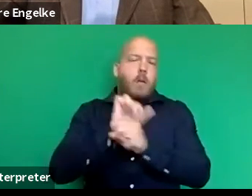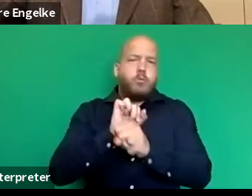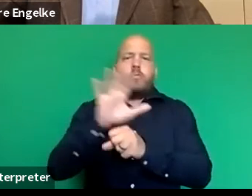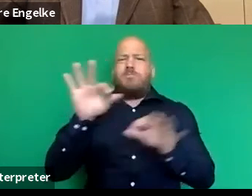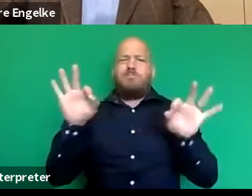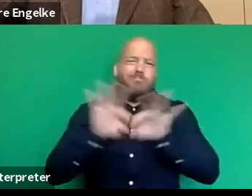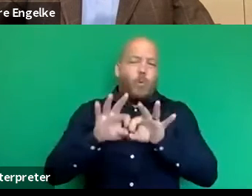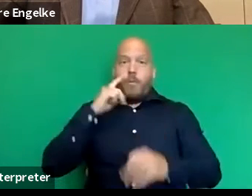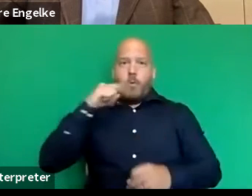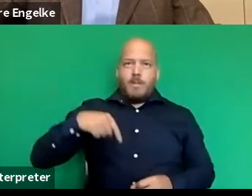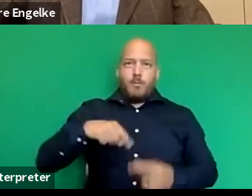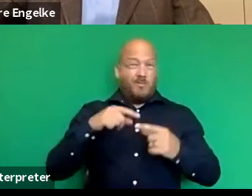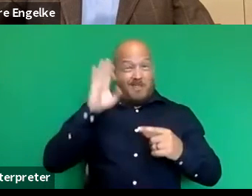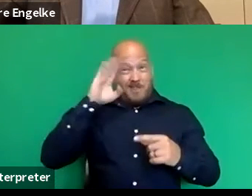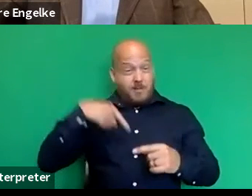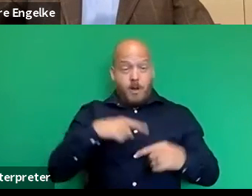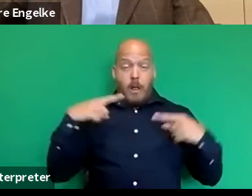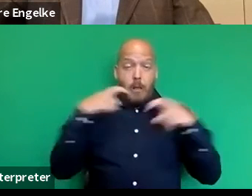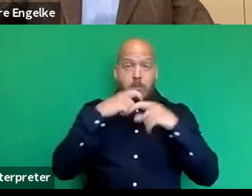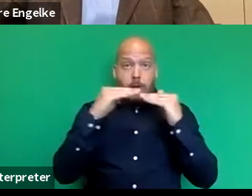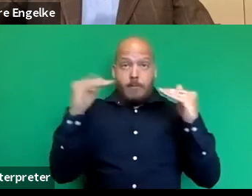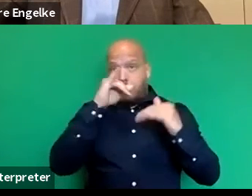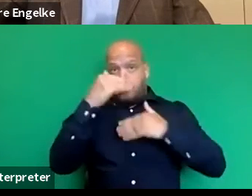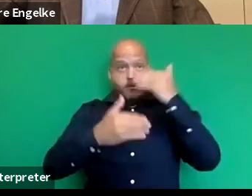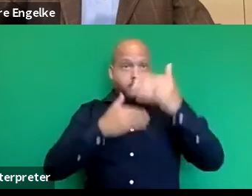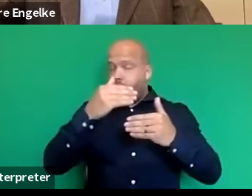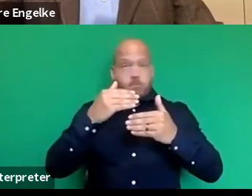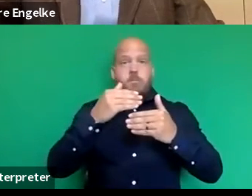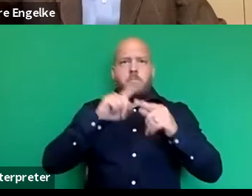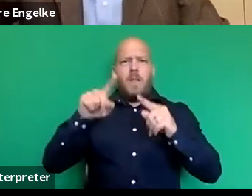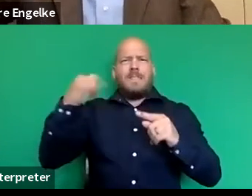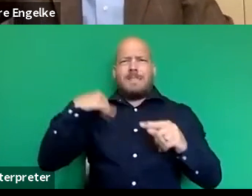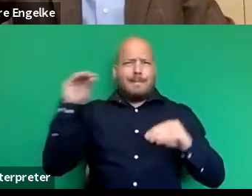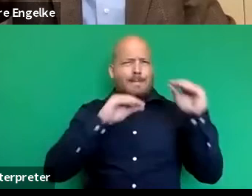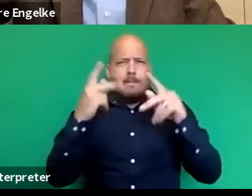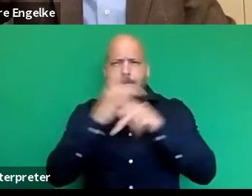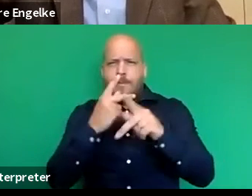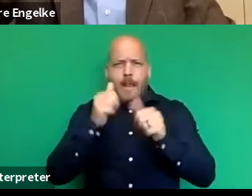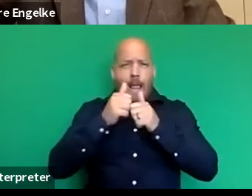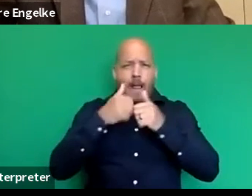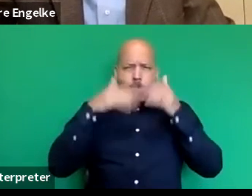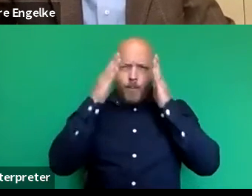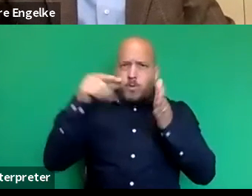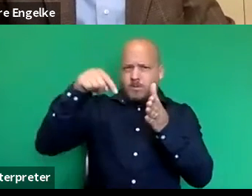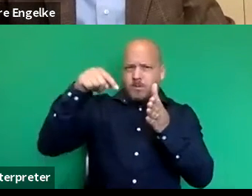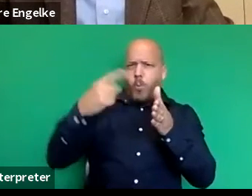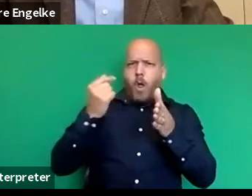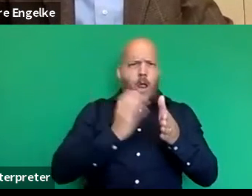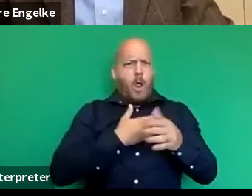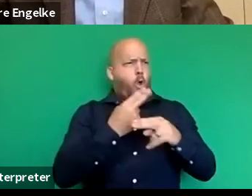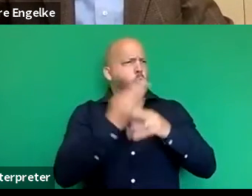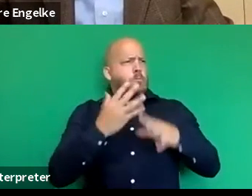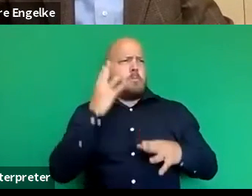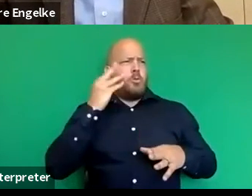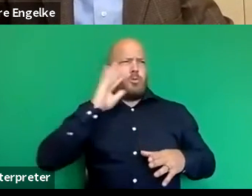for us, what we do is focus on what our user experience is. We do the test